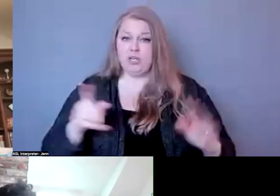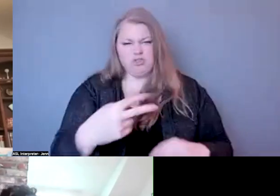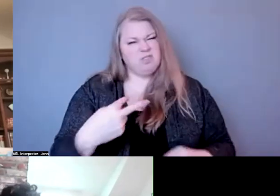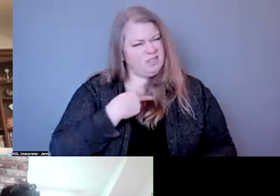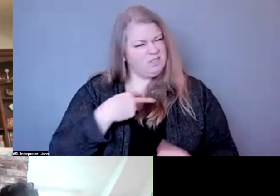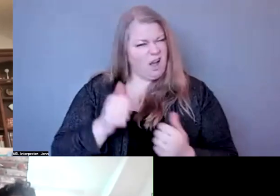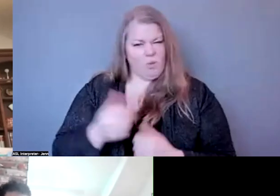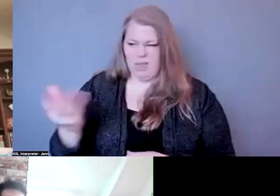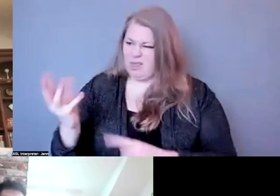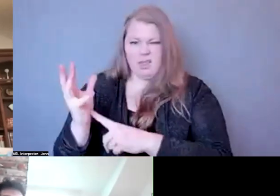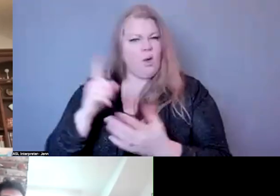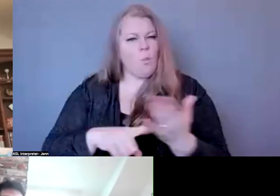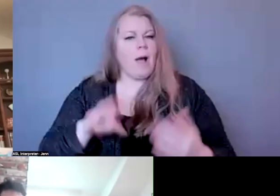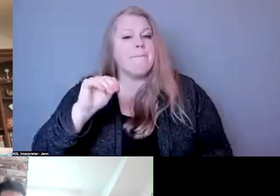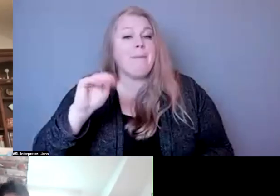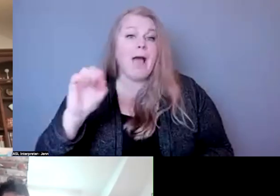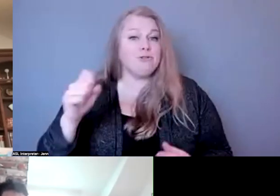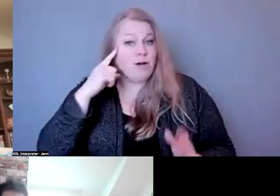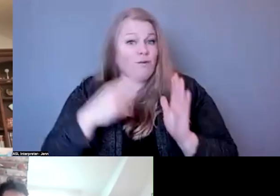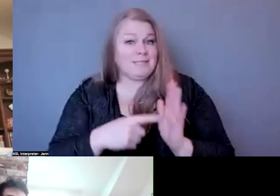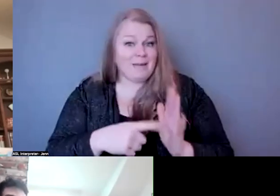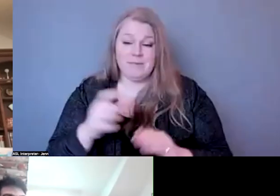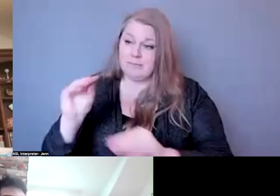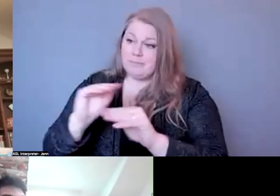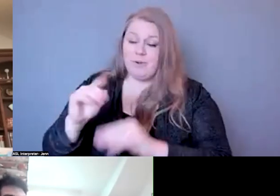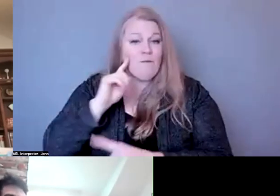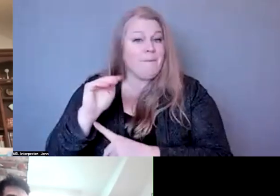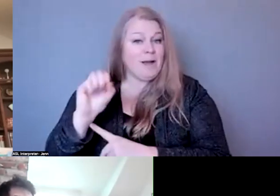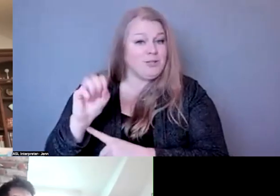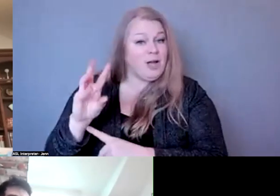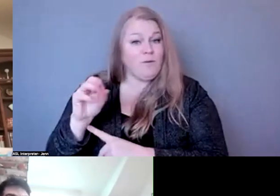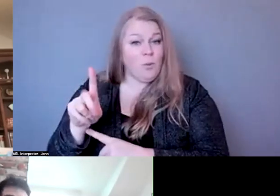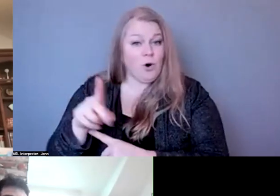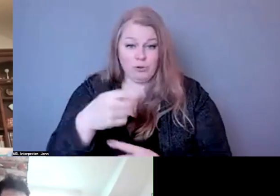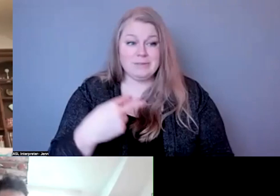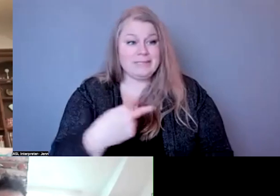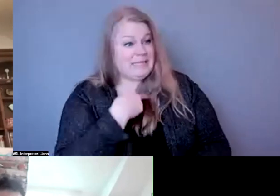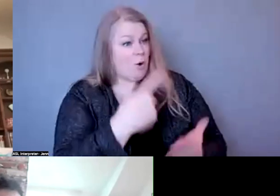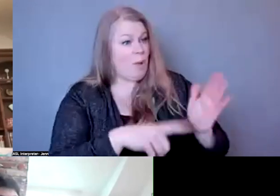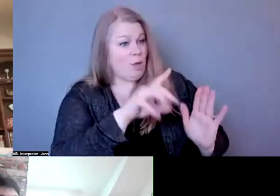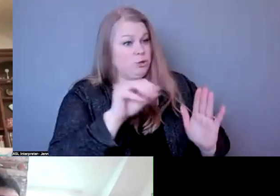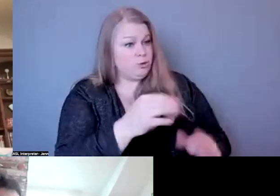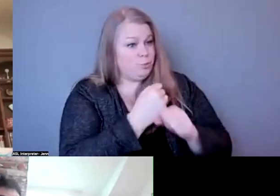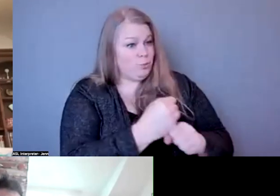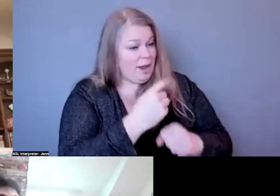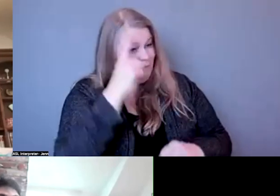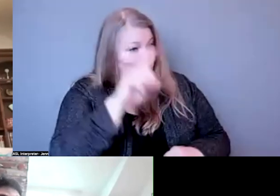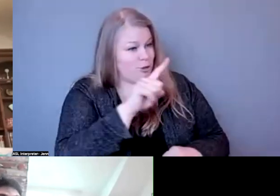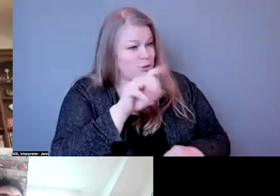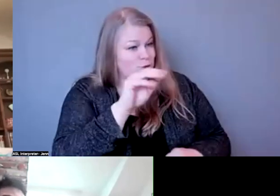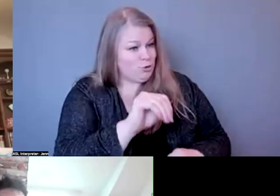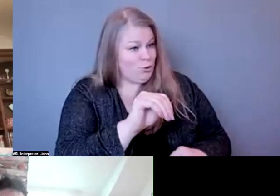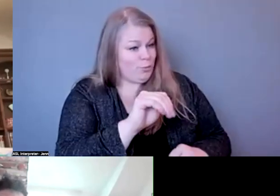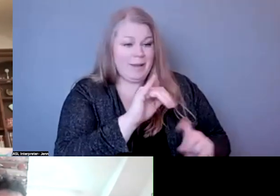what Microsoft has conceived of for Microsoft Word. You're stuck with what Zoom has conceived of for the Zoom